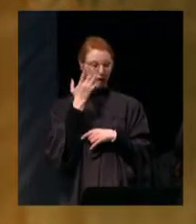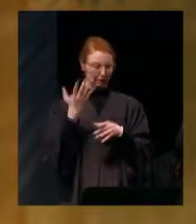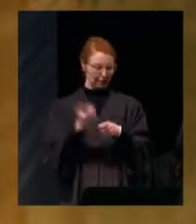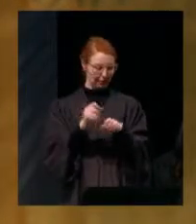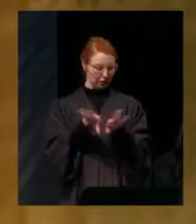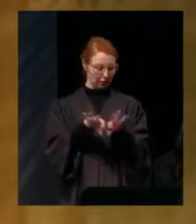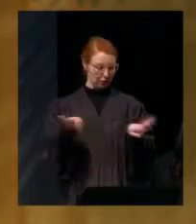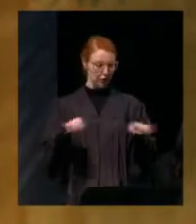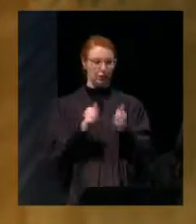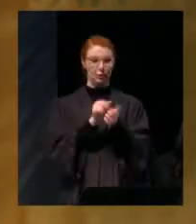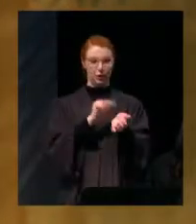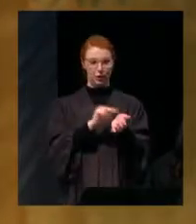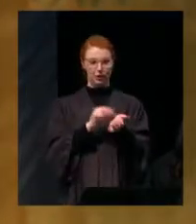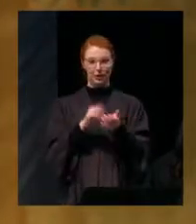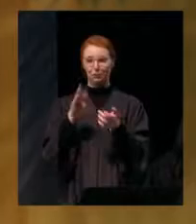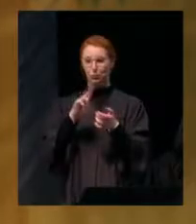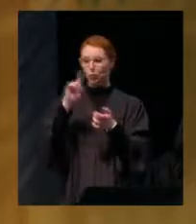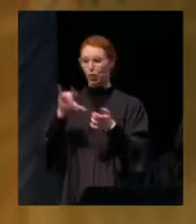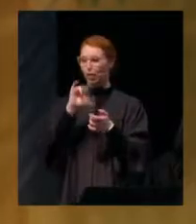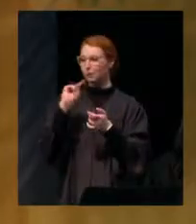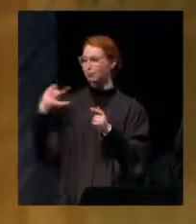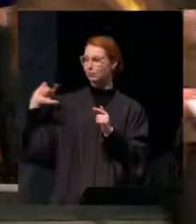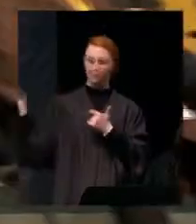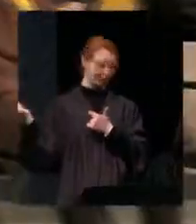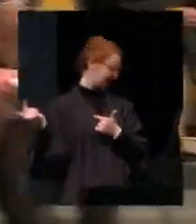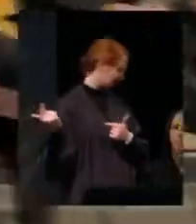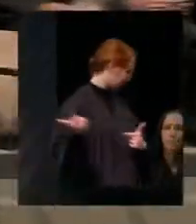a degree in nursing. Brooklyn, it's all yours.